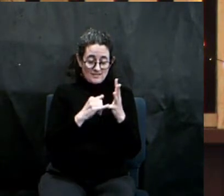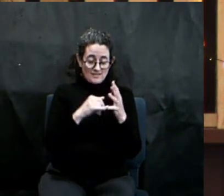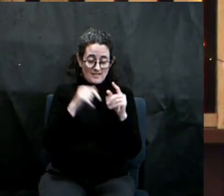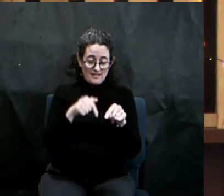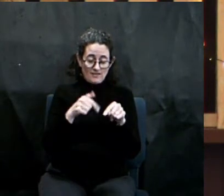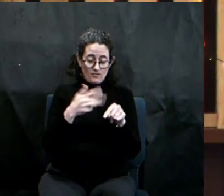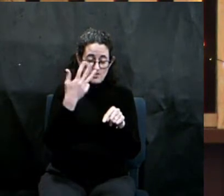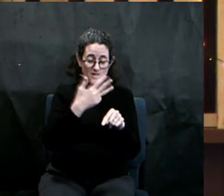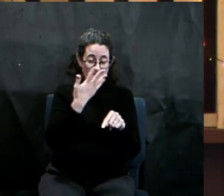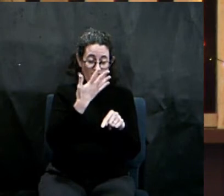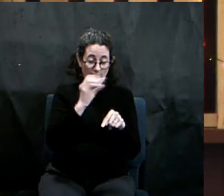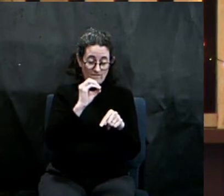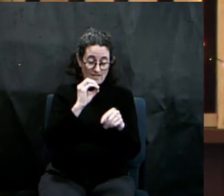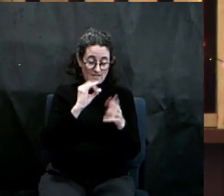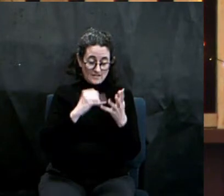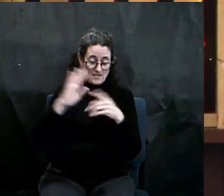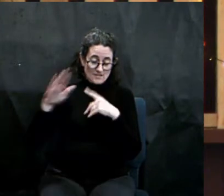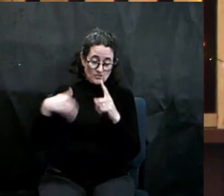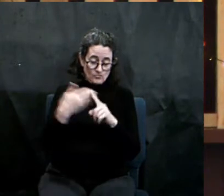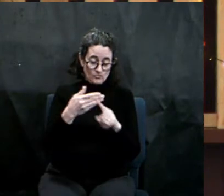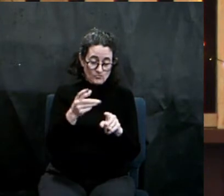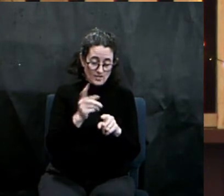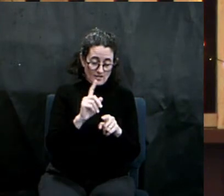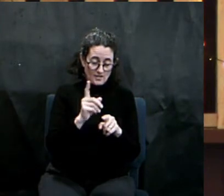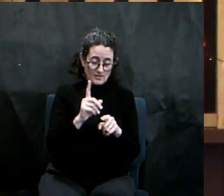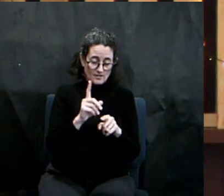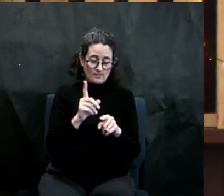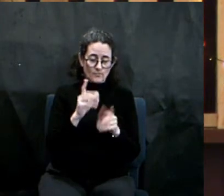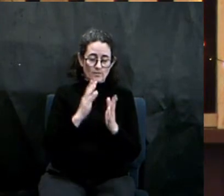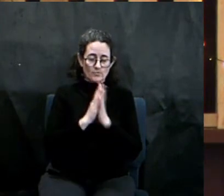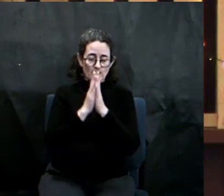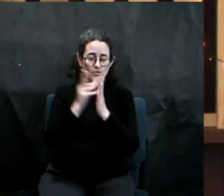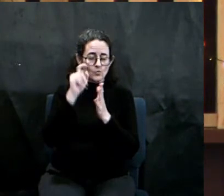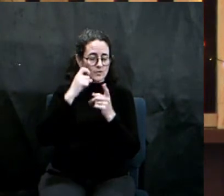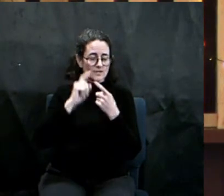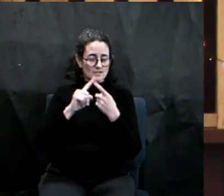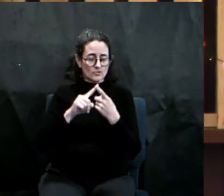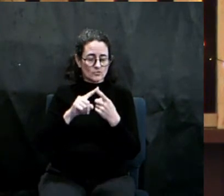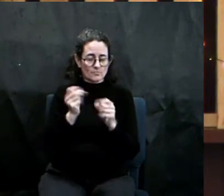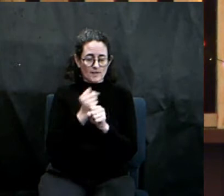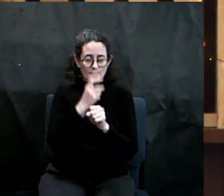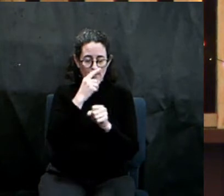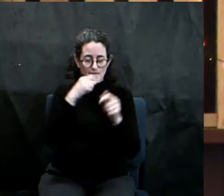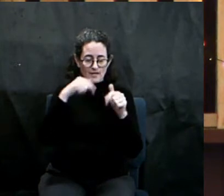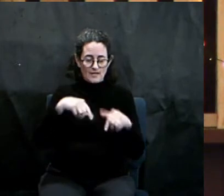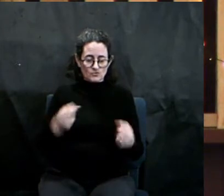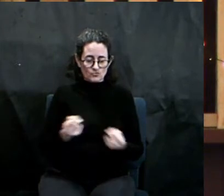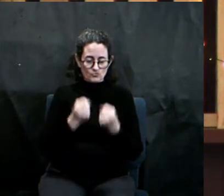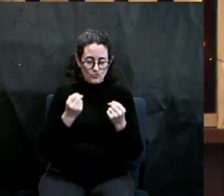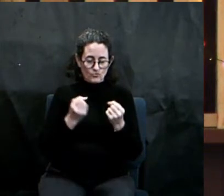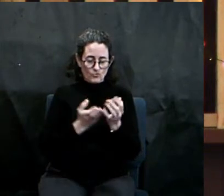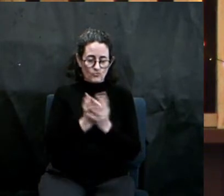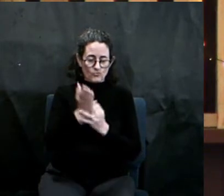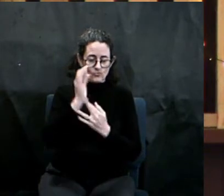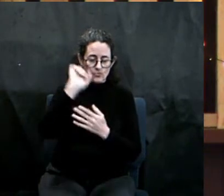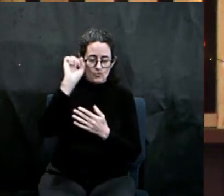1950s. We pray, Lord God, that you will continue to strengthen your people here today by your word, that we